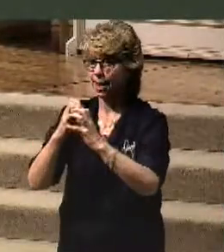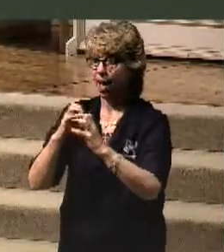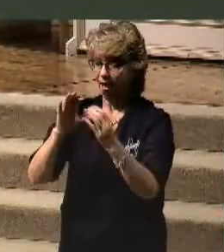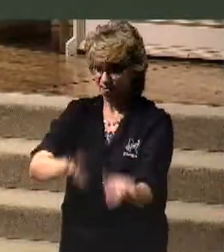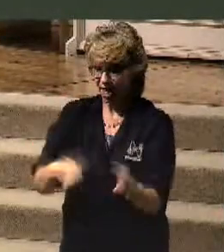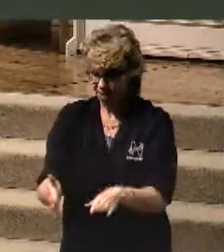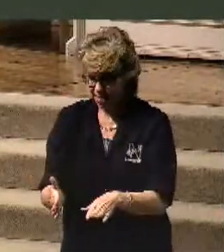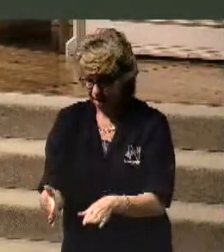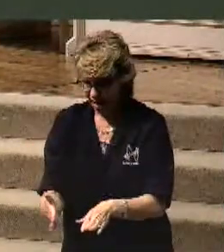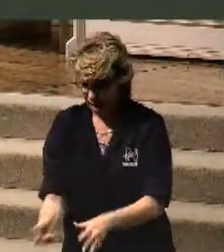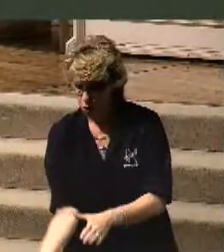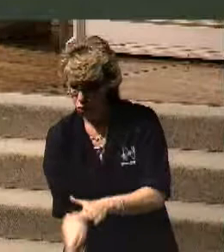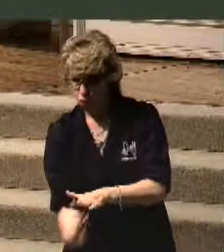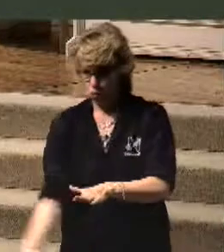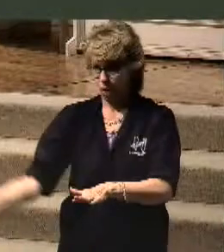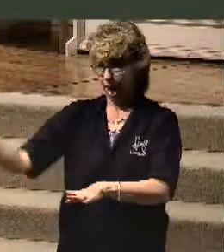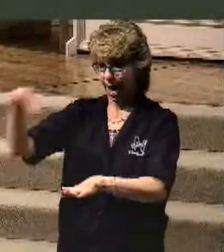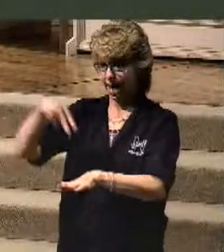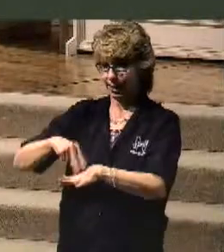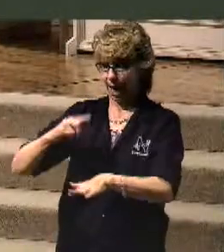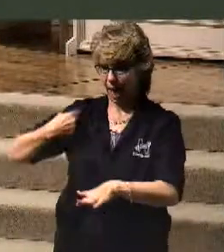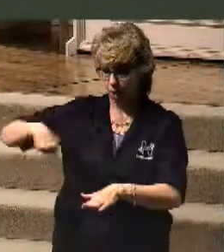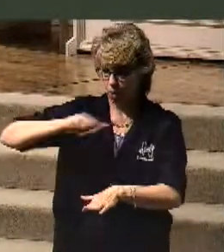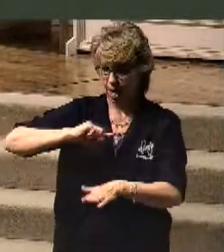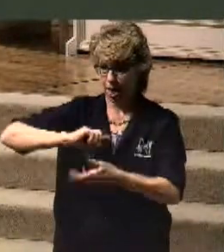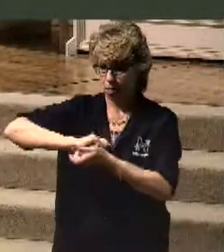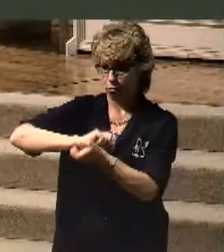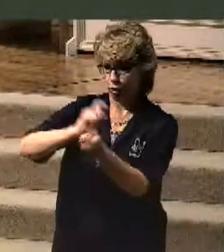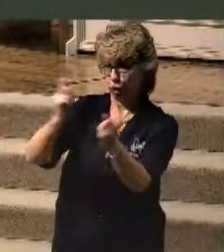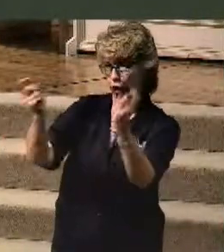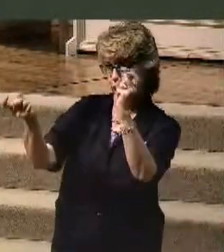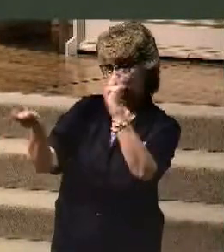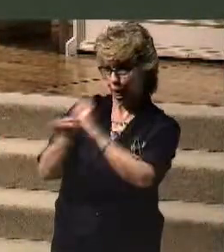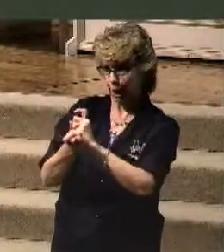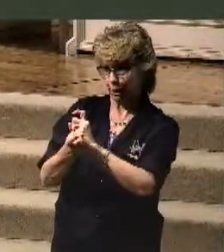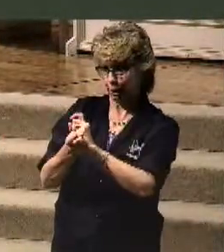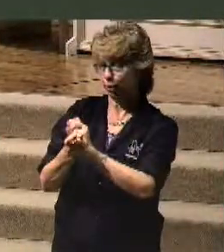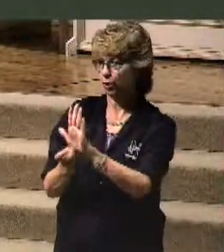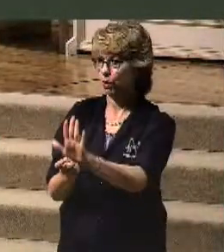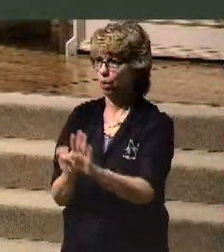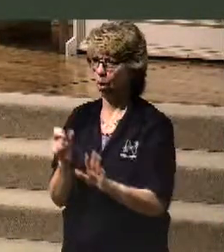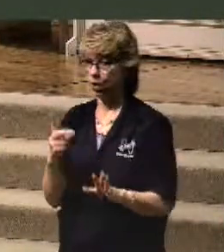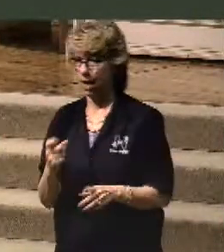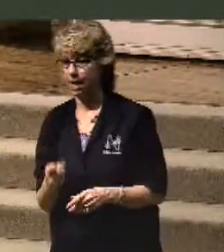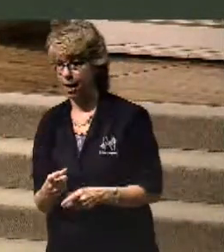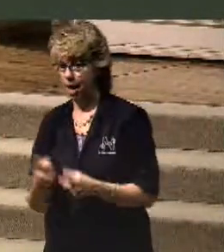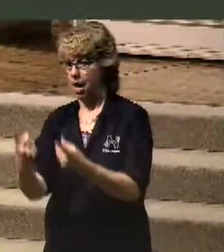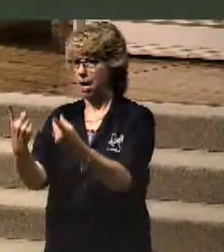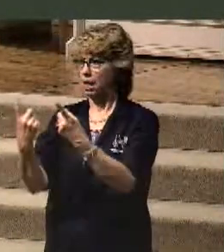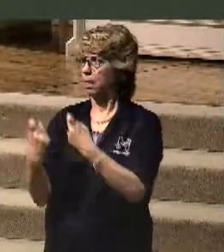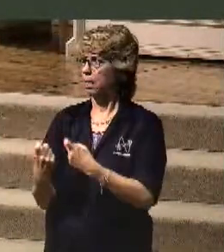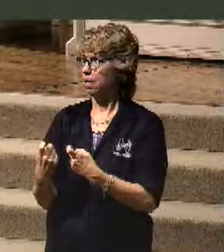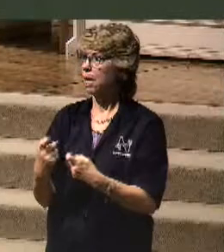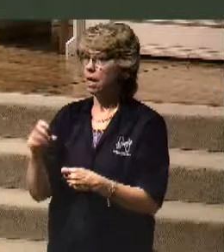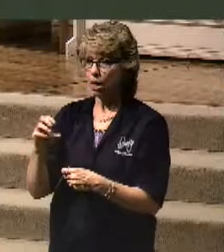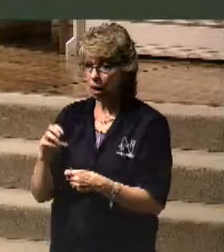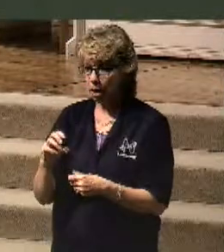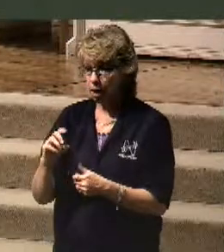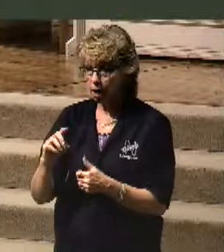raised incorruptible, and we shall be changed." Now, someone's going to ask this question. I'll deal with